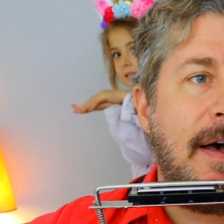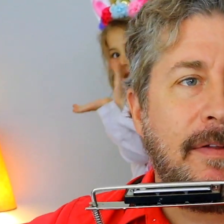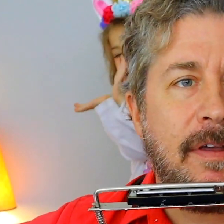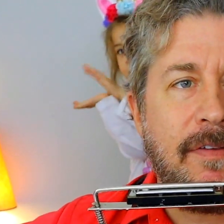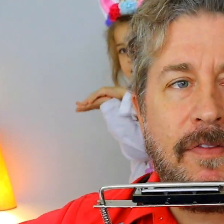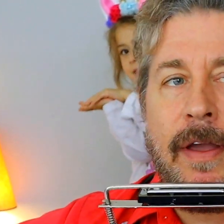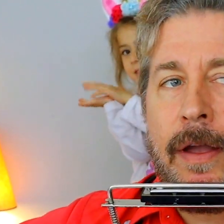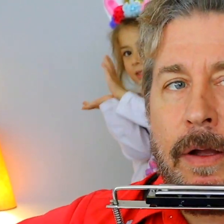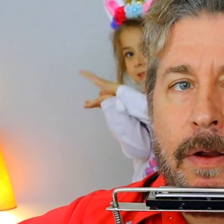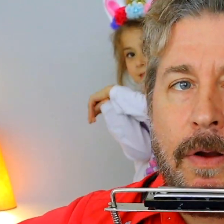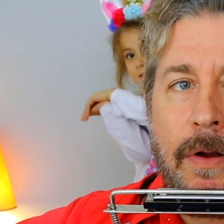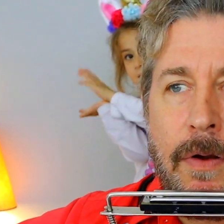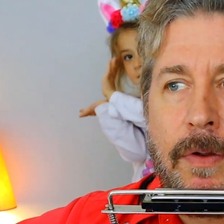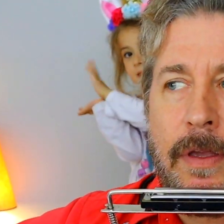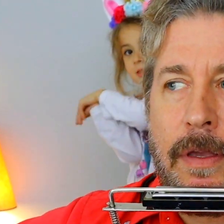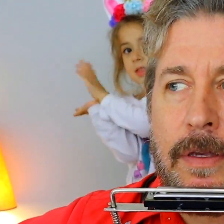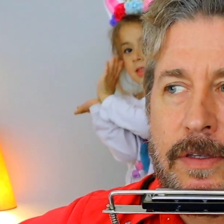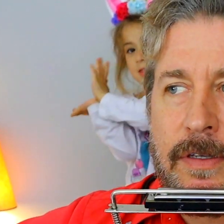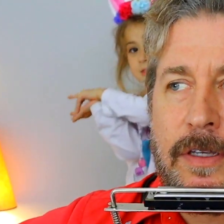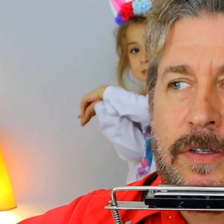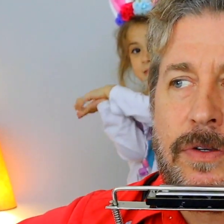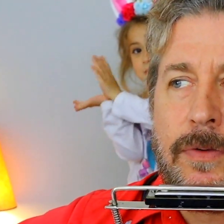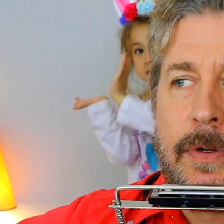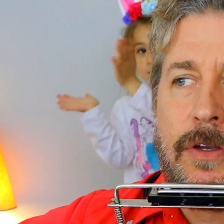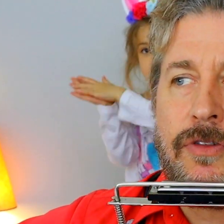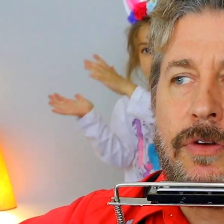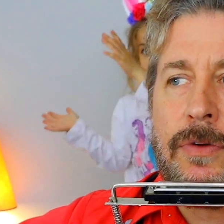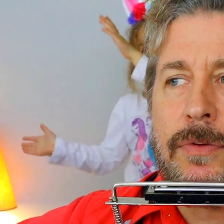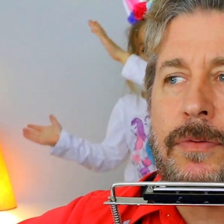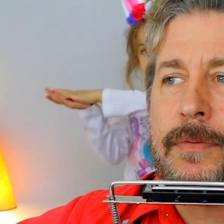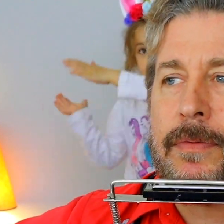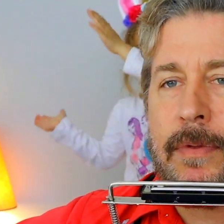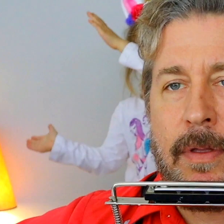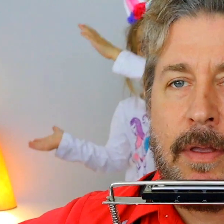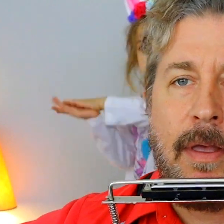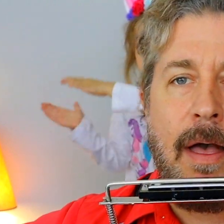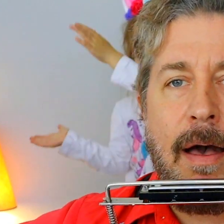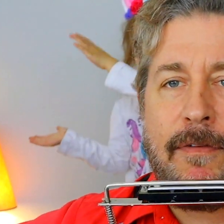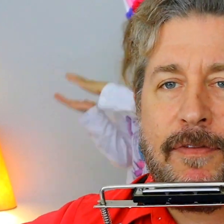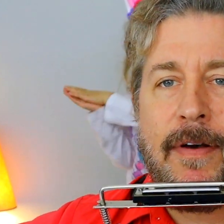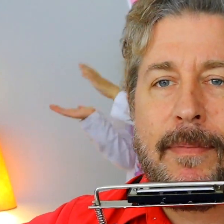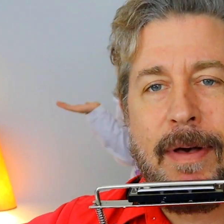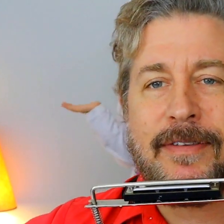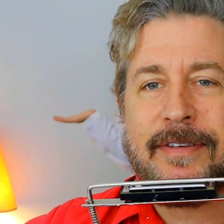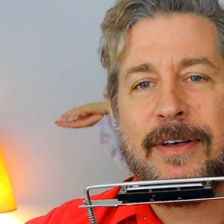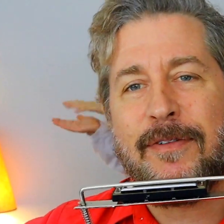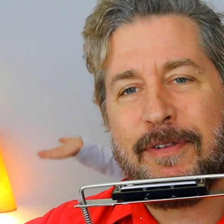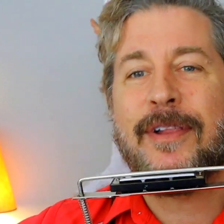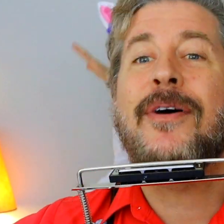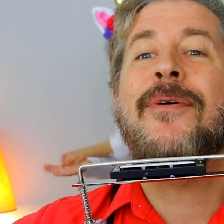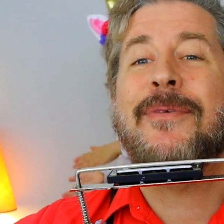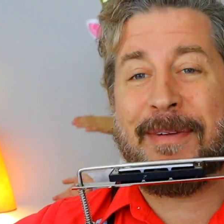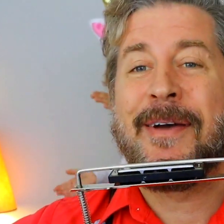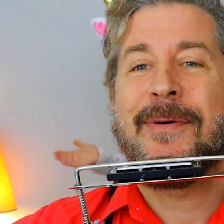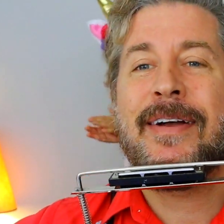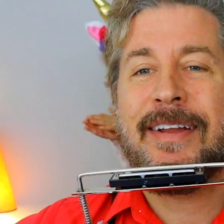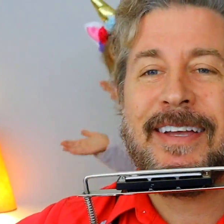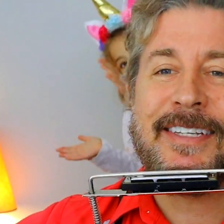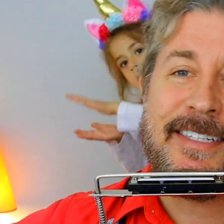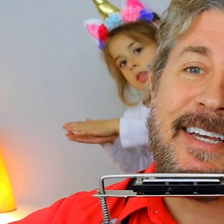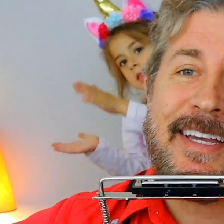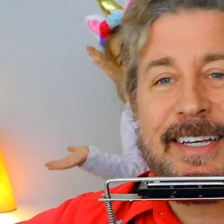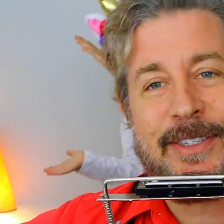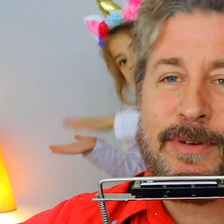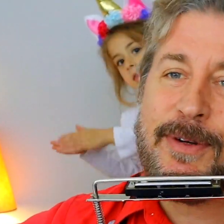line. I find it very easy to be true. I find myself alone